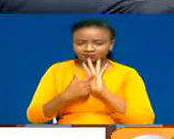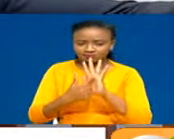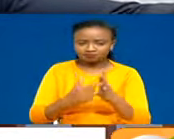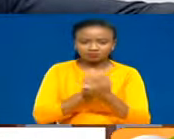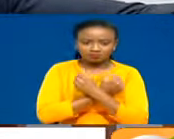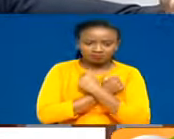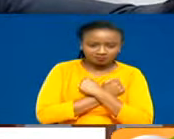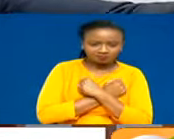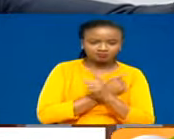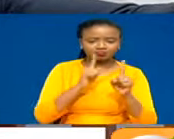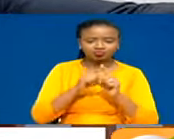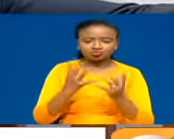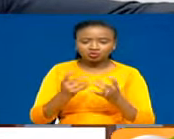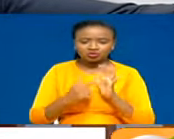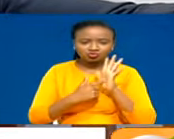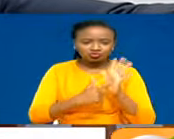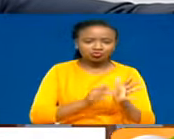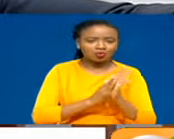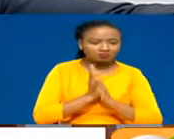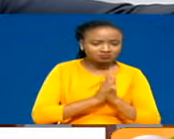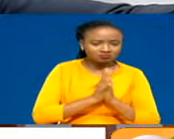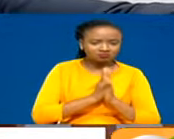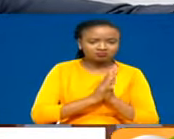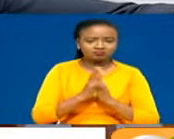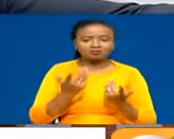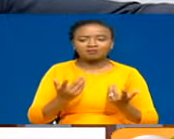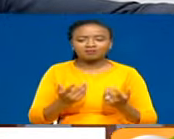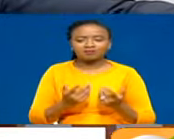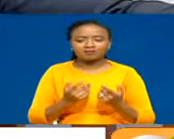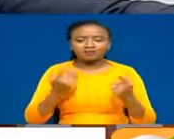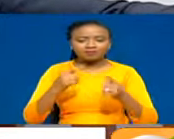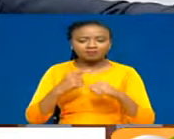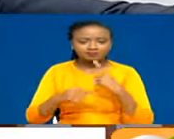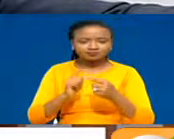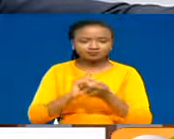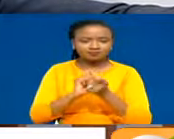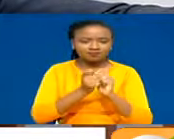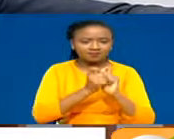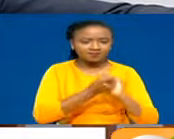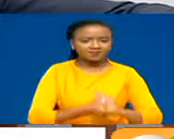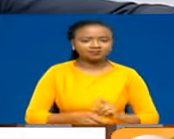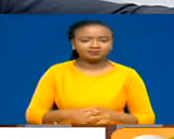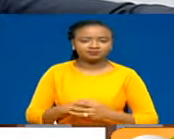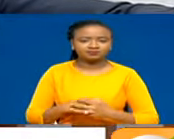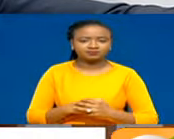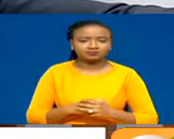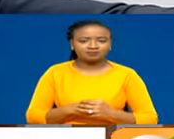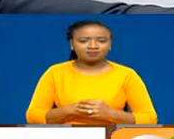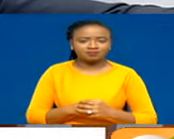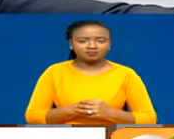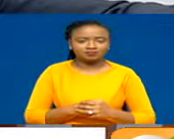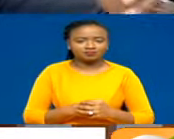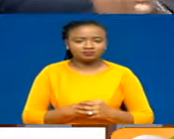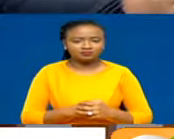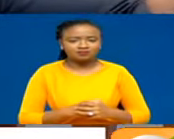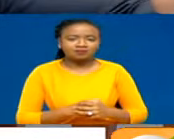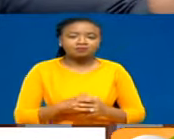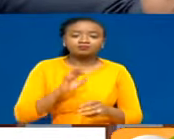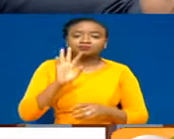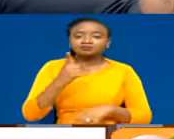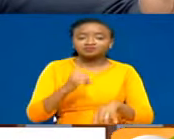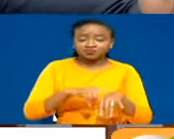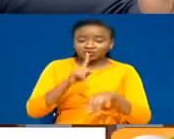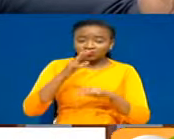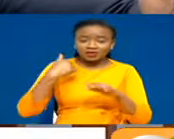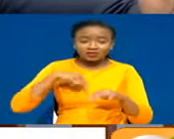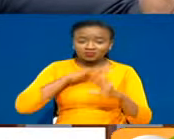know, like than ambition. We have to keep growing, you know, we have to keep evolving. And yeah, when we worry